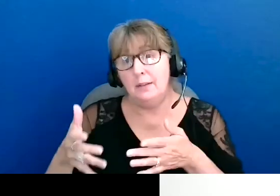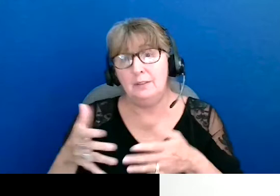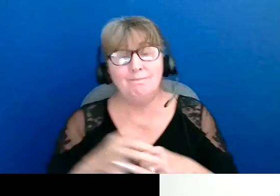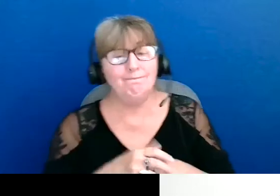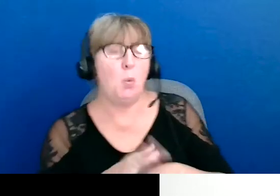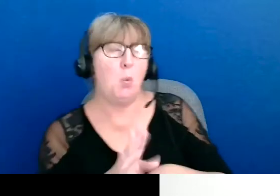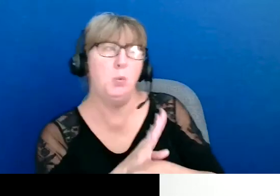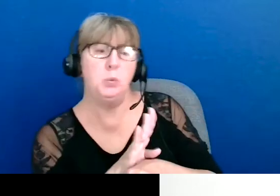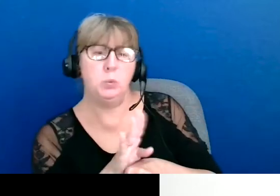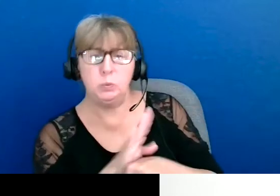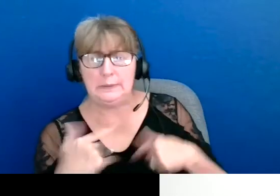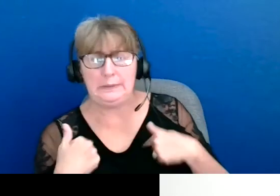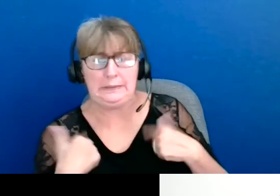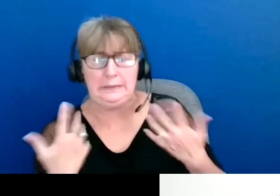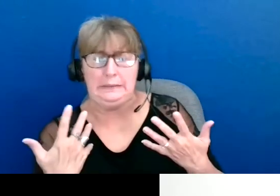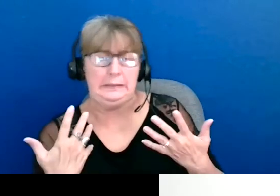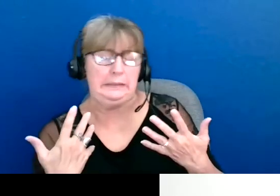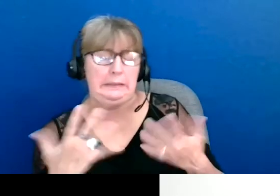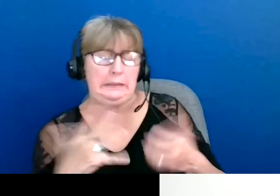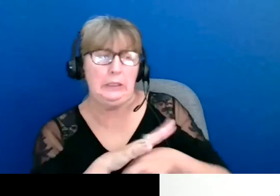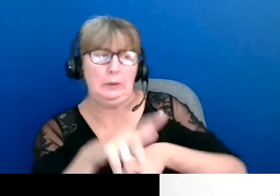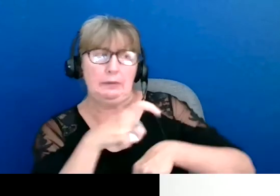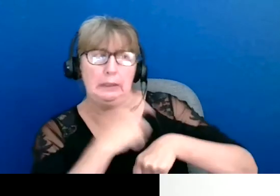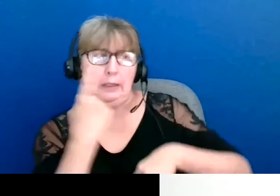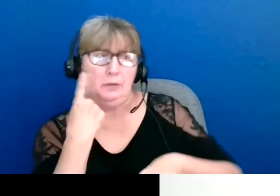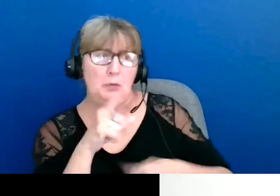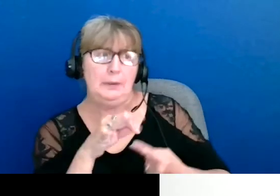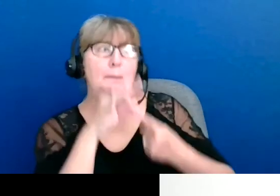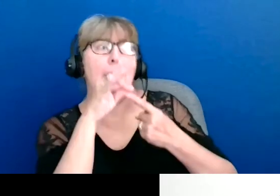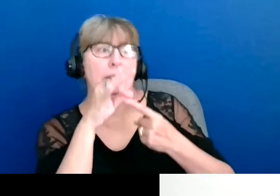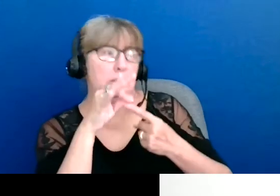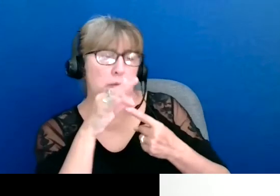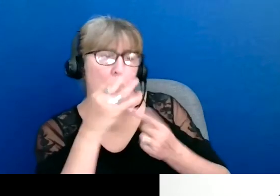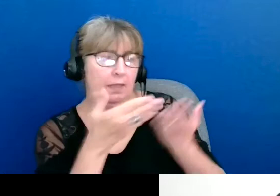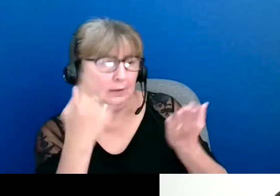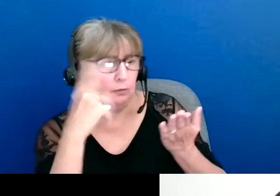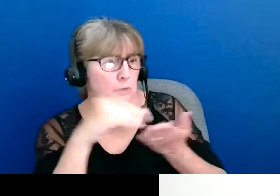busy. They don't have time to do special things for students with special needs."